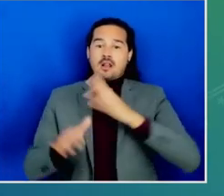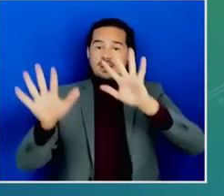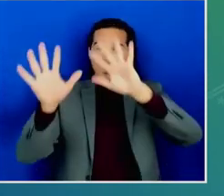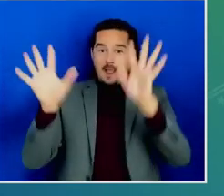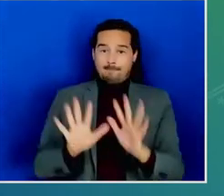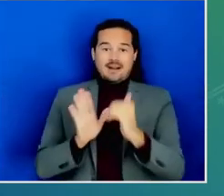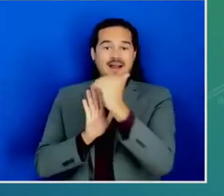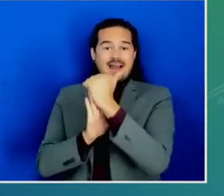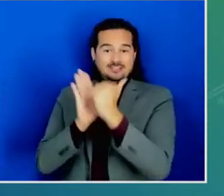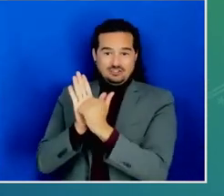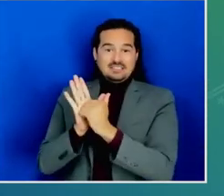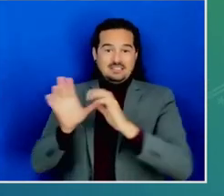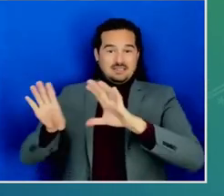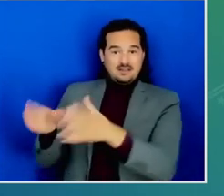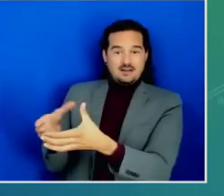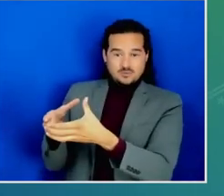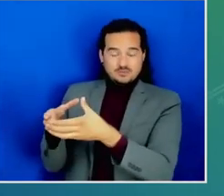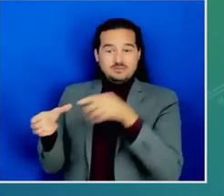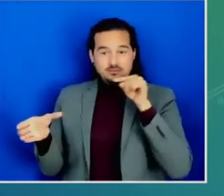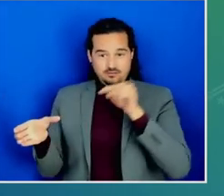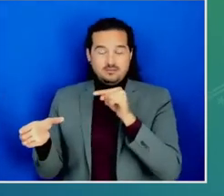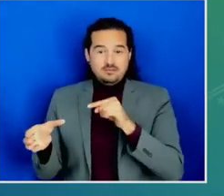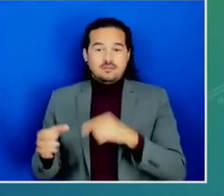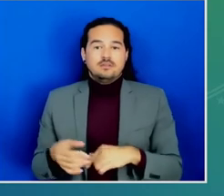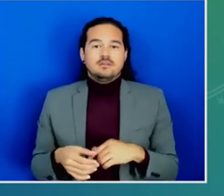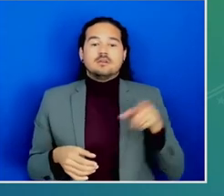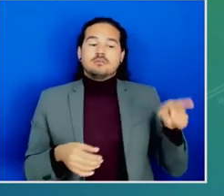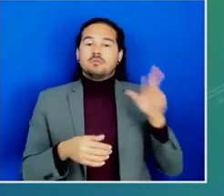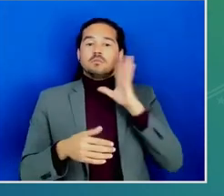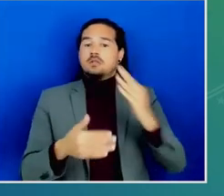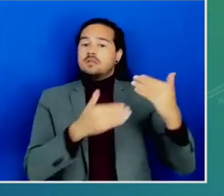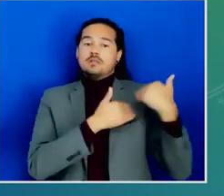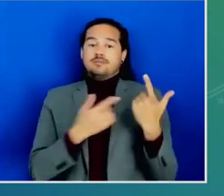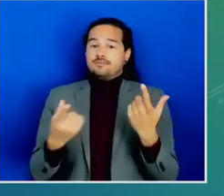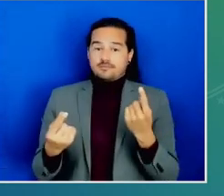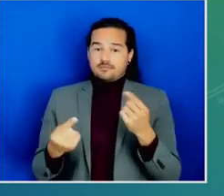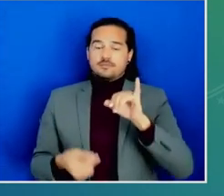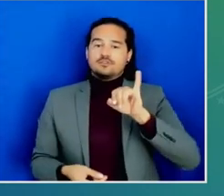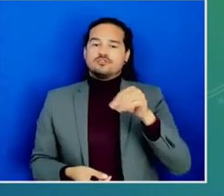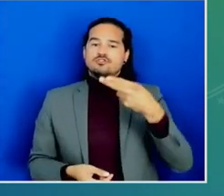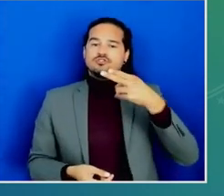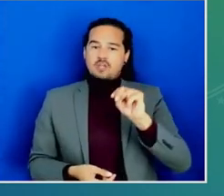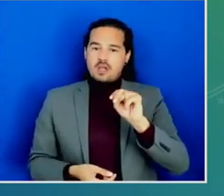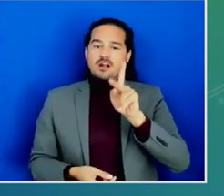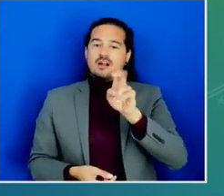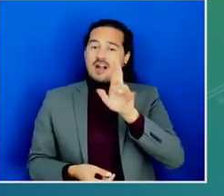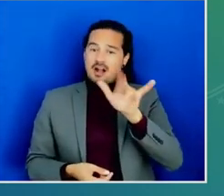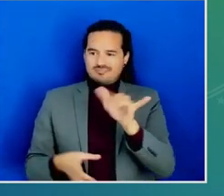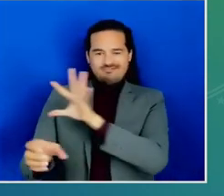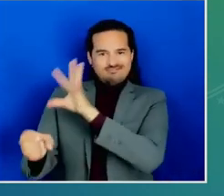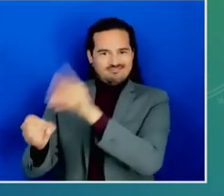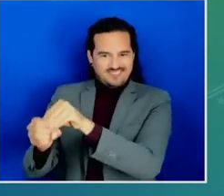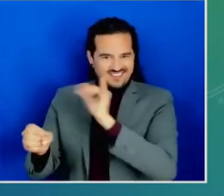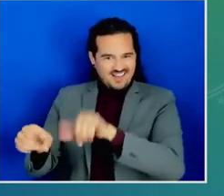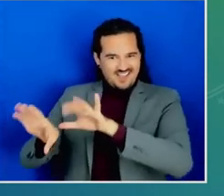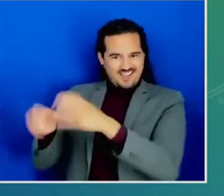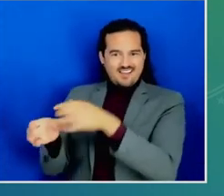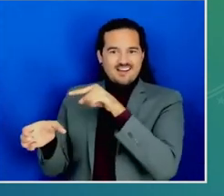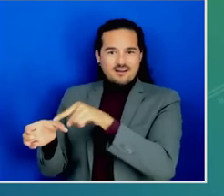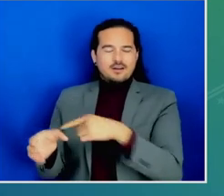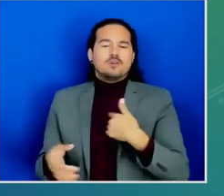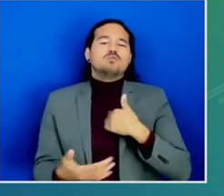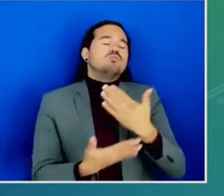and working with my special envoy, former Secretary of State John Kerry, who leads our climate effort around the world.